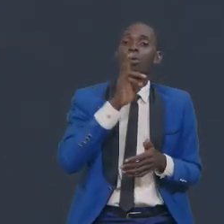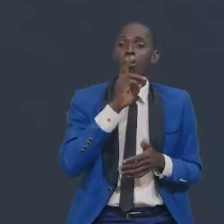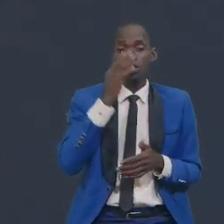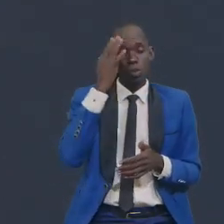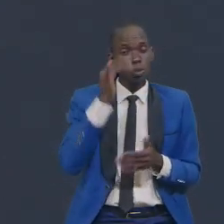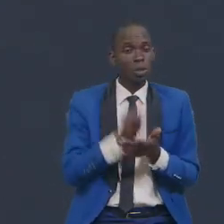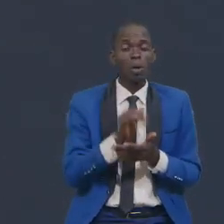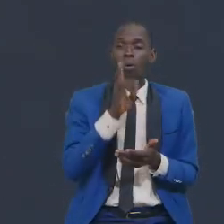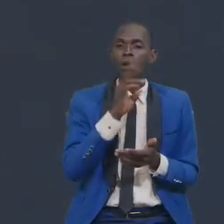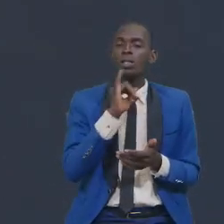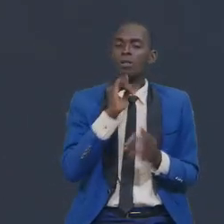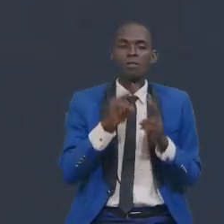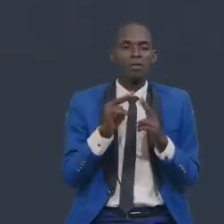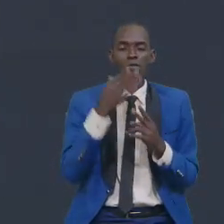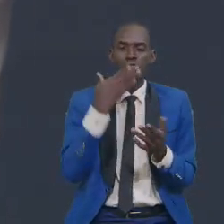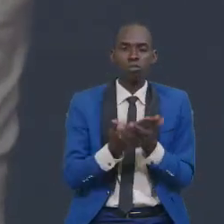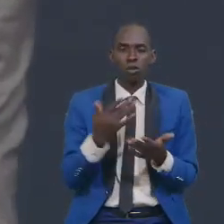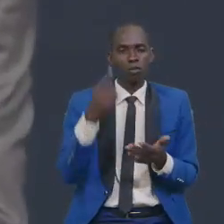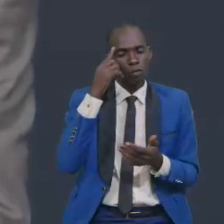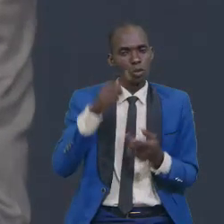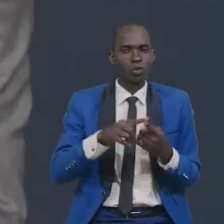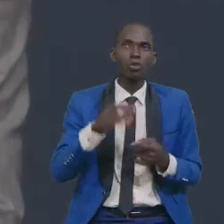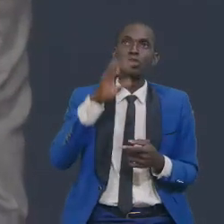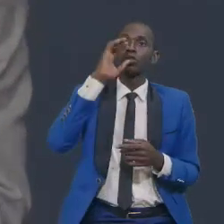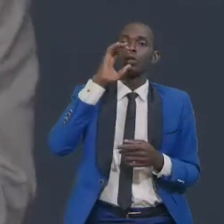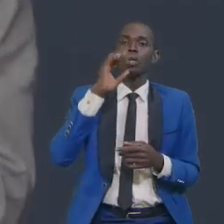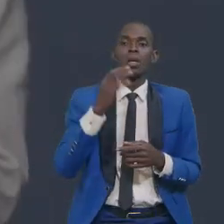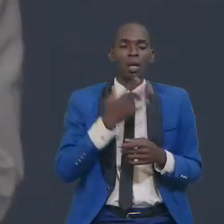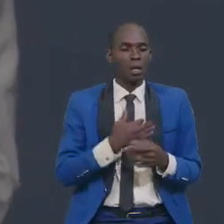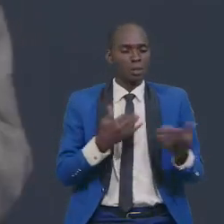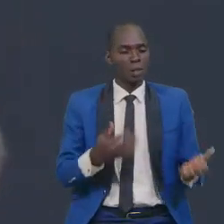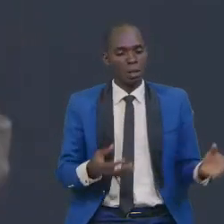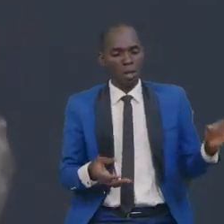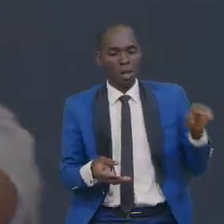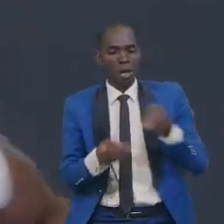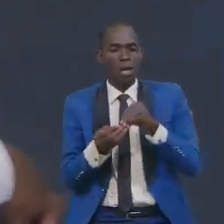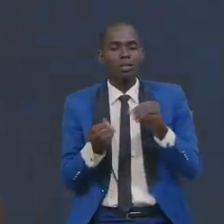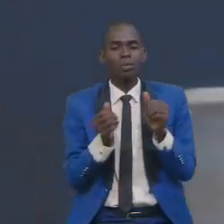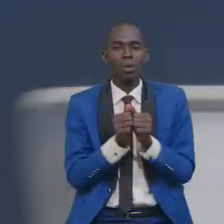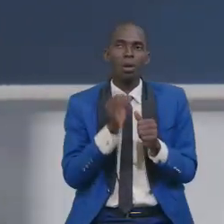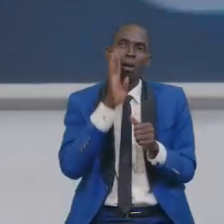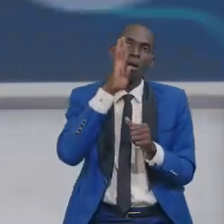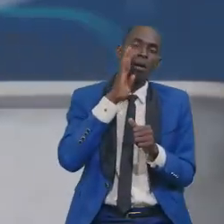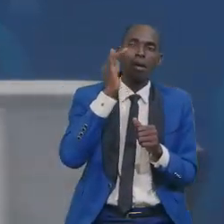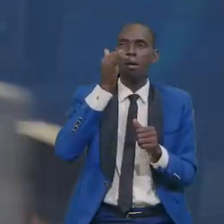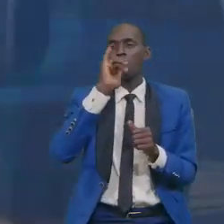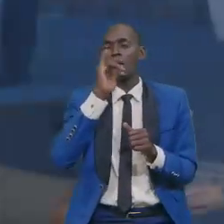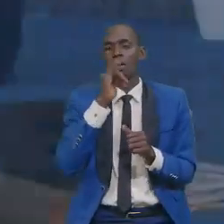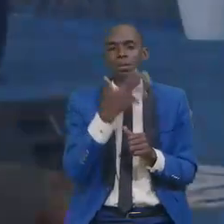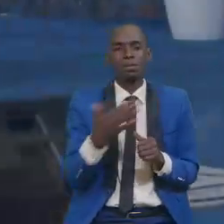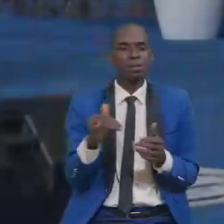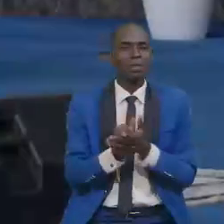you're country and he wants to drink alcohol upon that it destroys your health all the people there